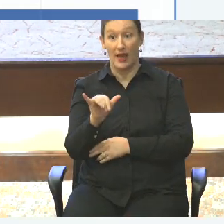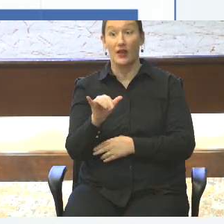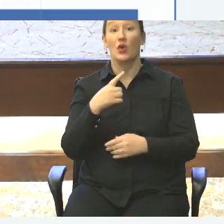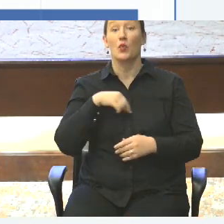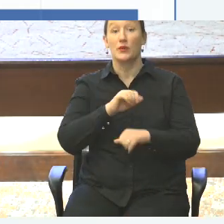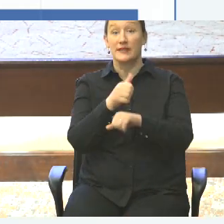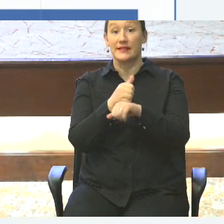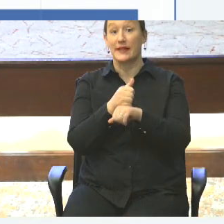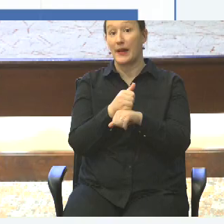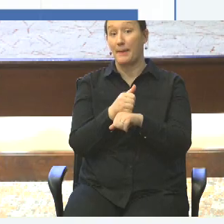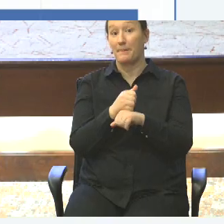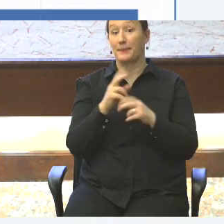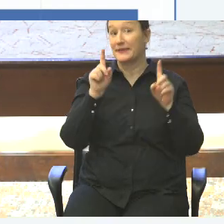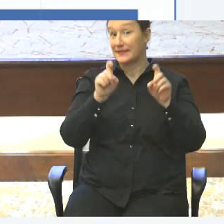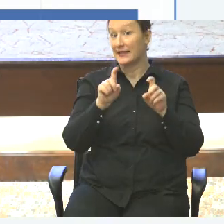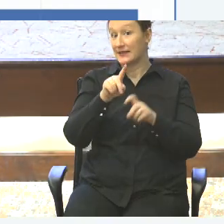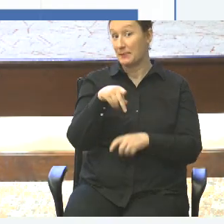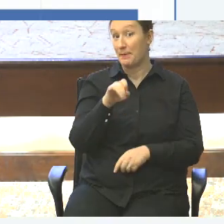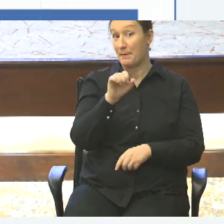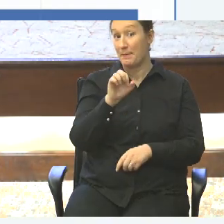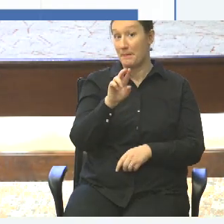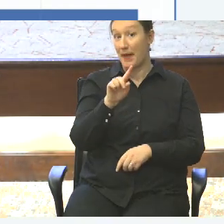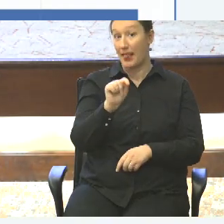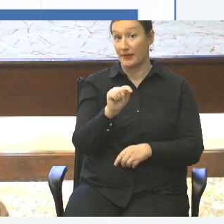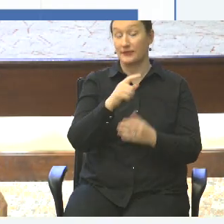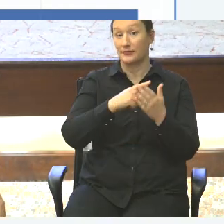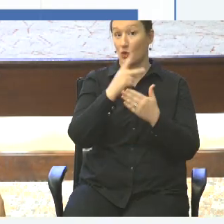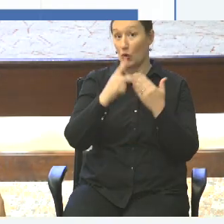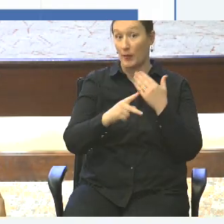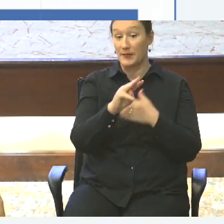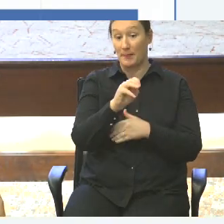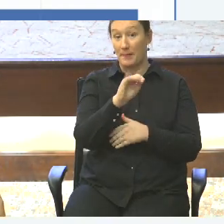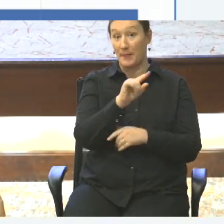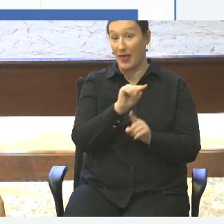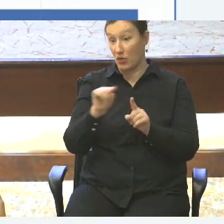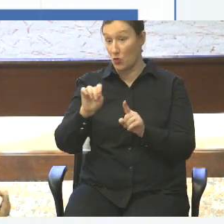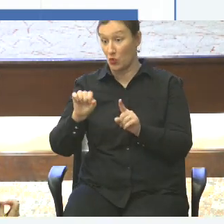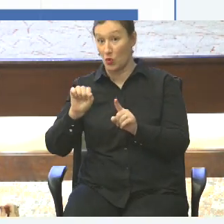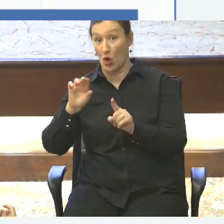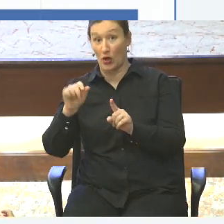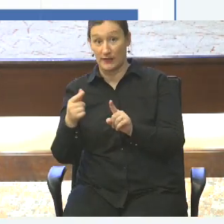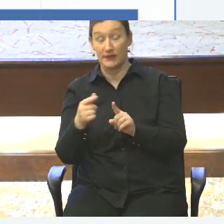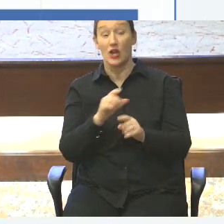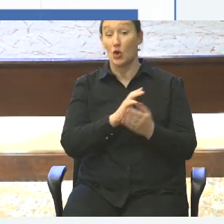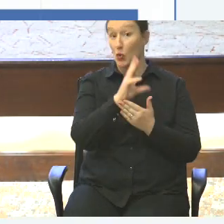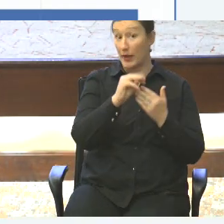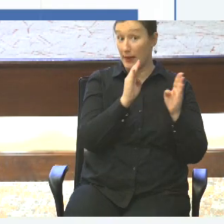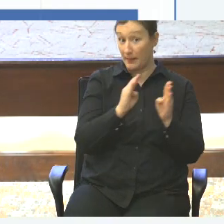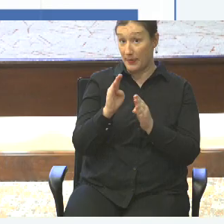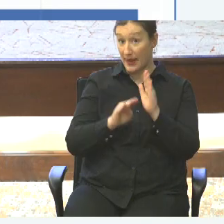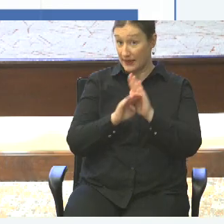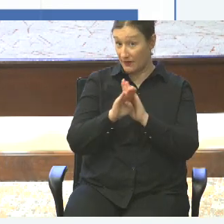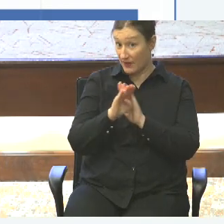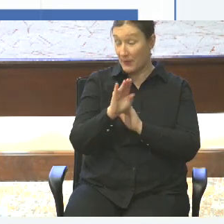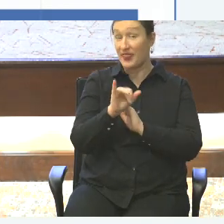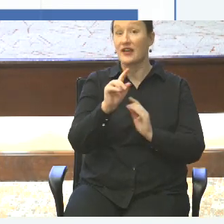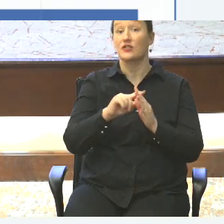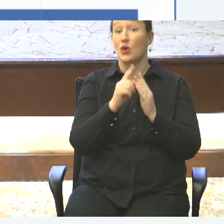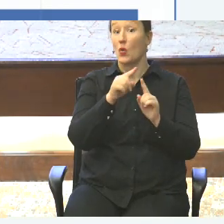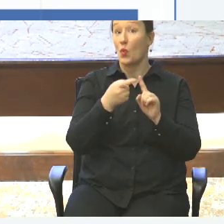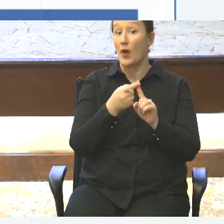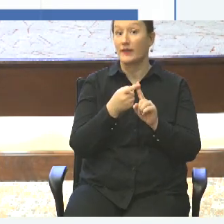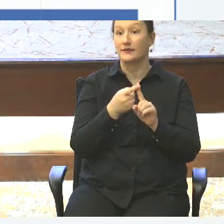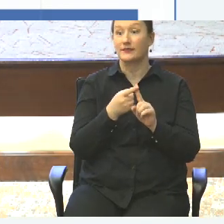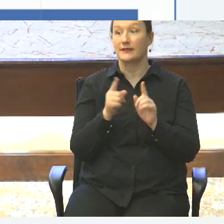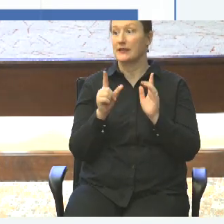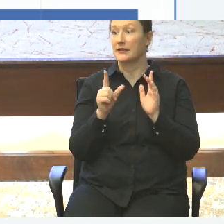starting in May and run through August. Curriculum plan development, that'll start as soon as we get